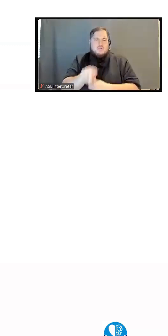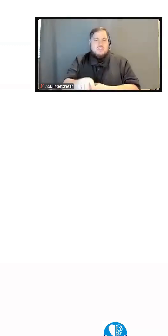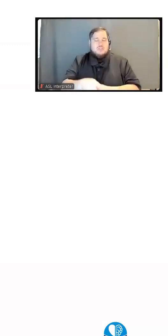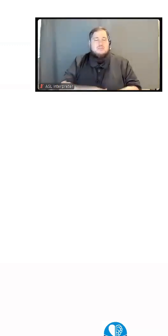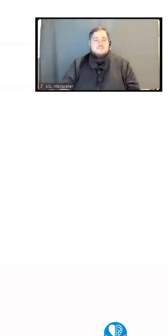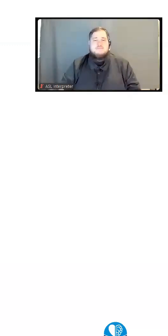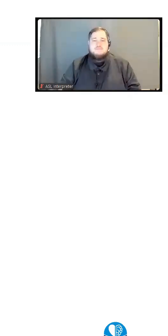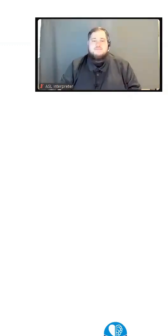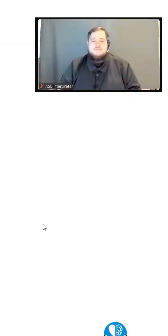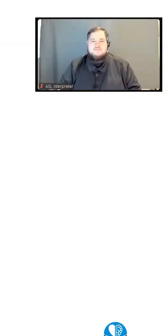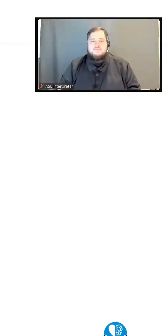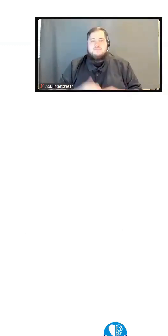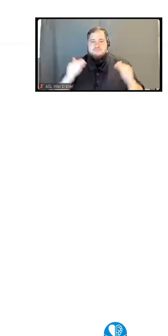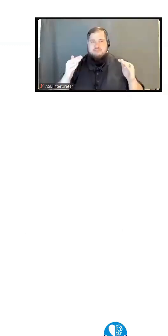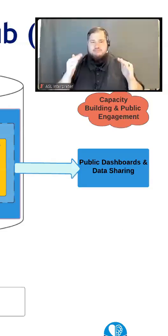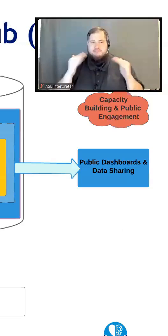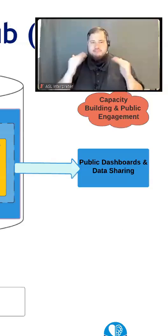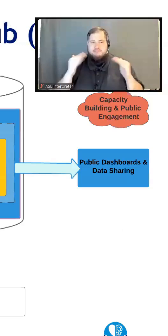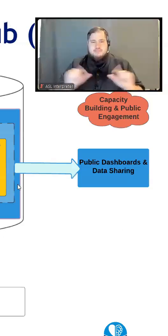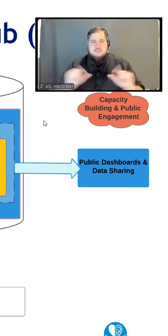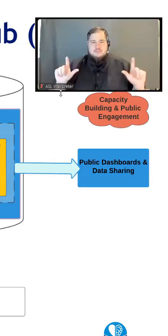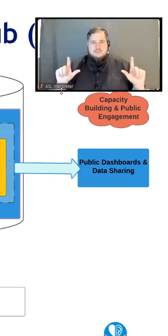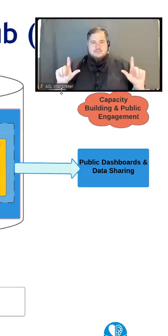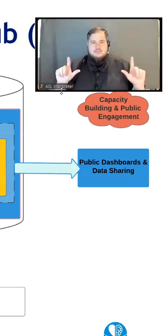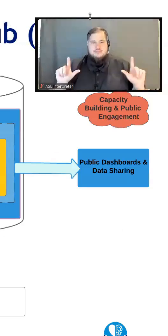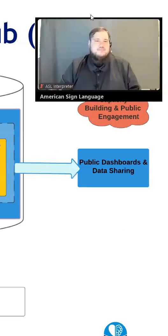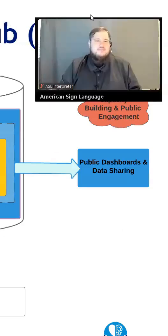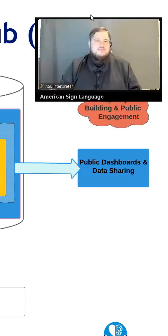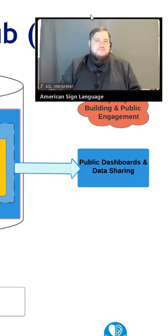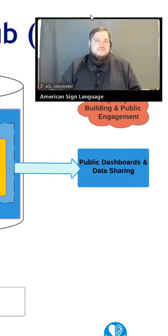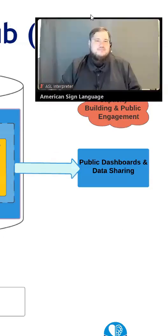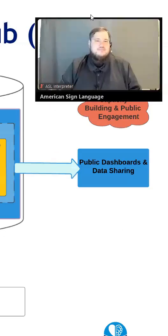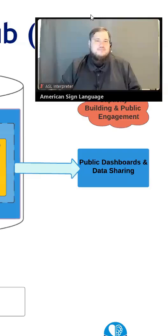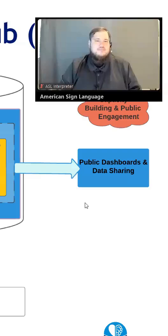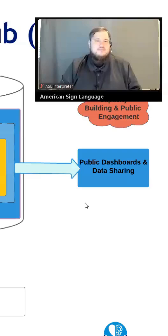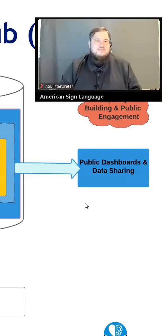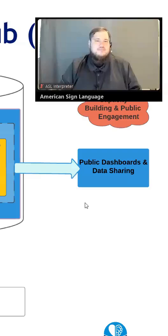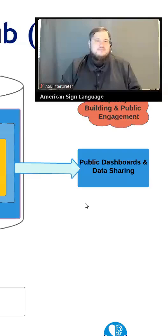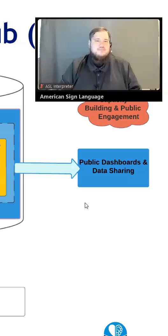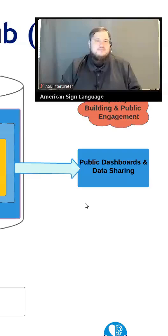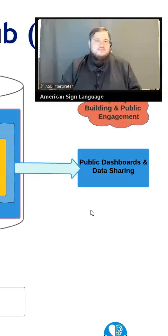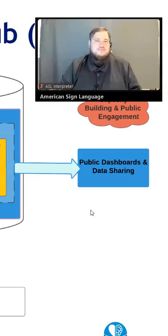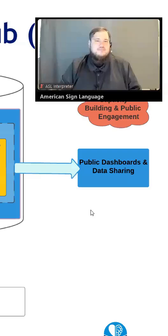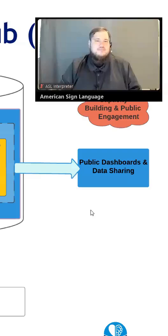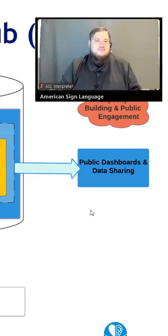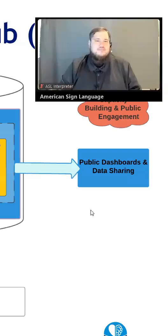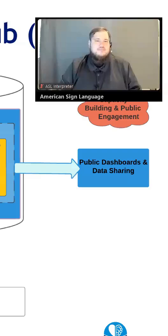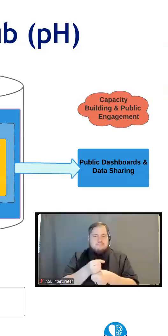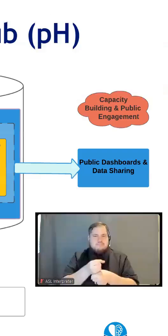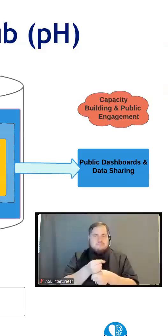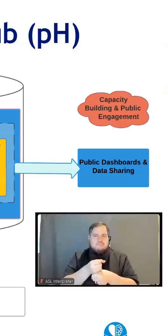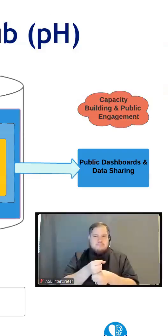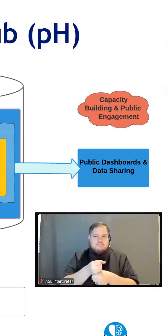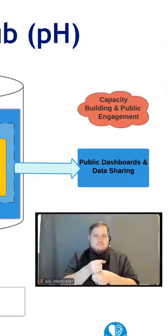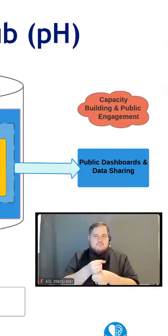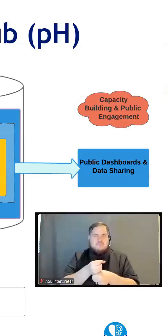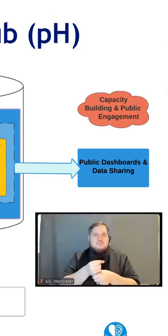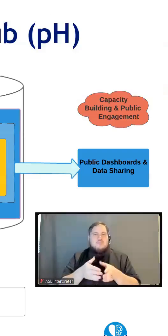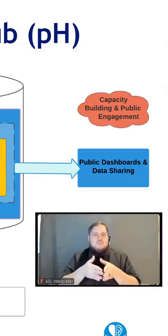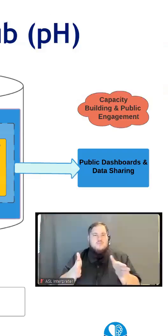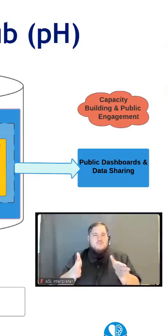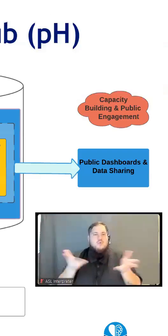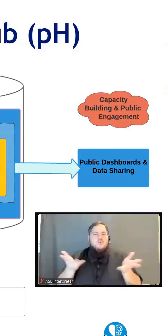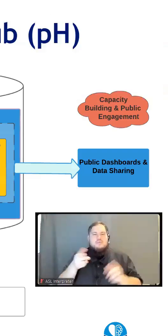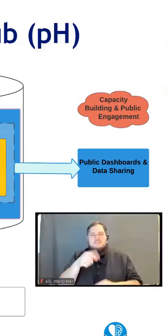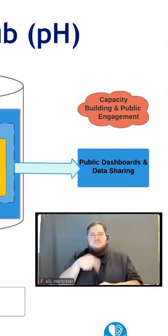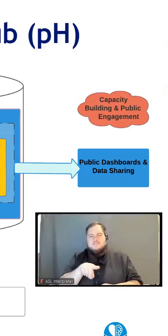get started. Next slide, please. So to briefly overview, to briefly provide an overview, this